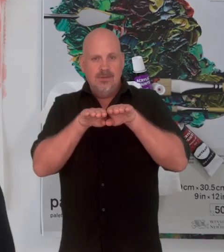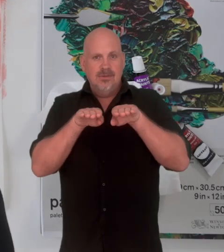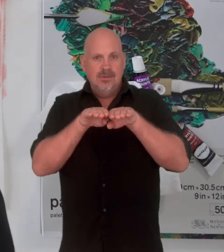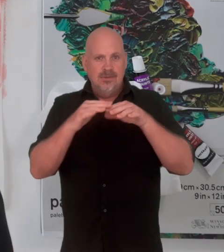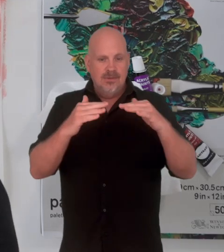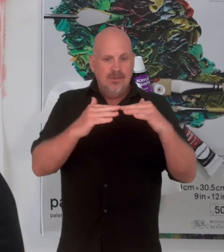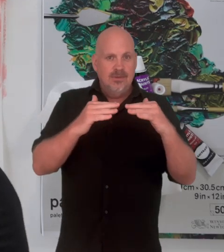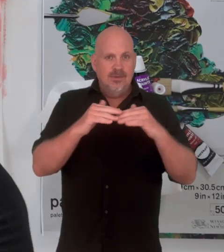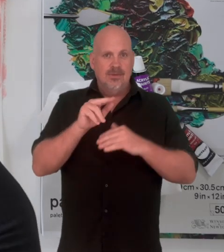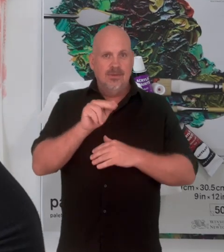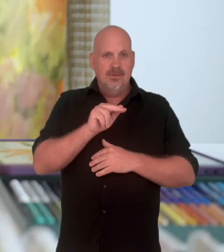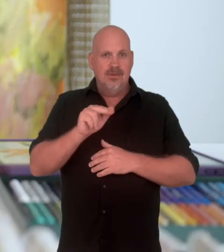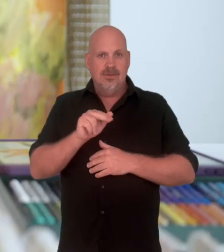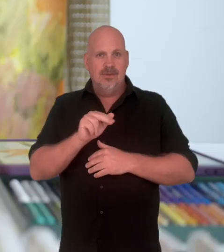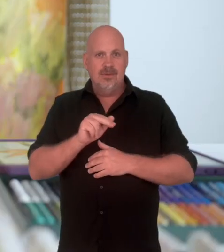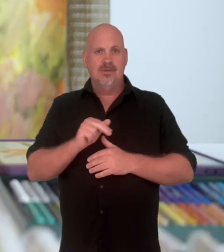areas.